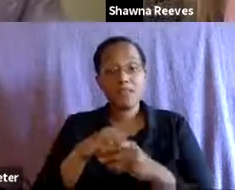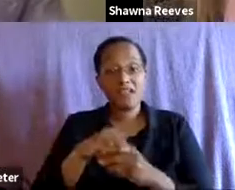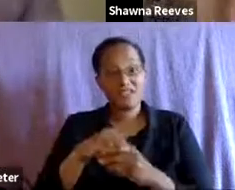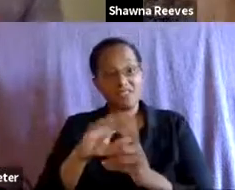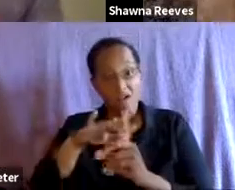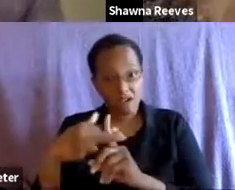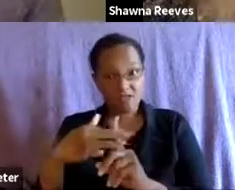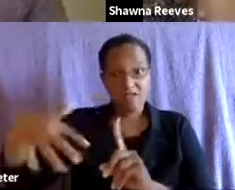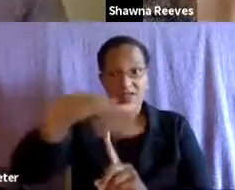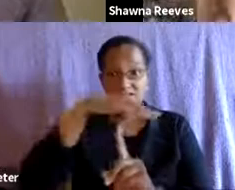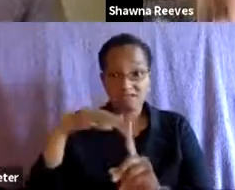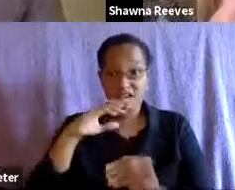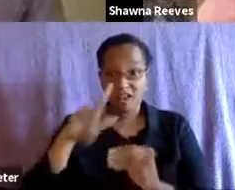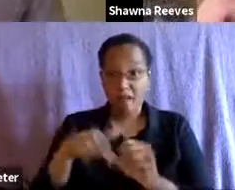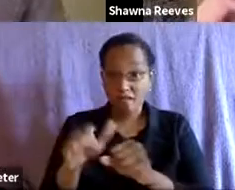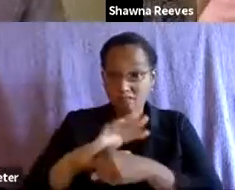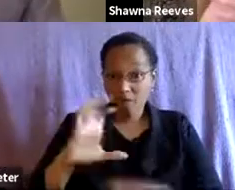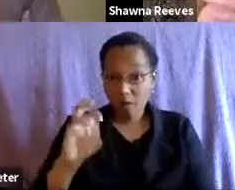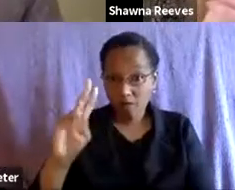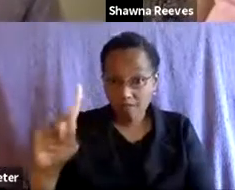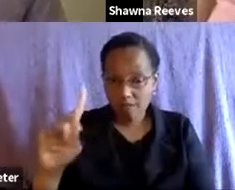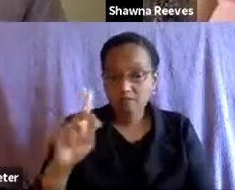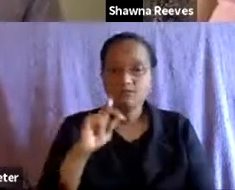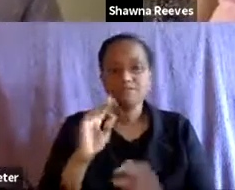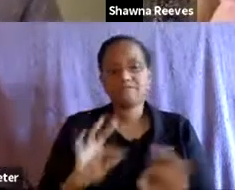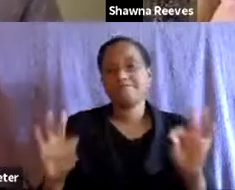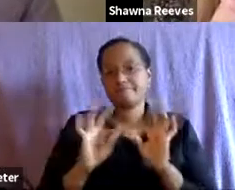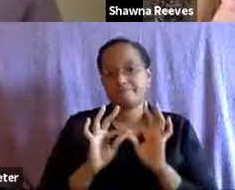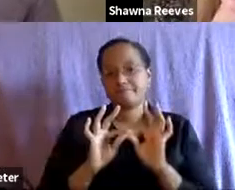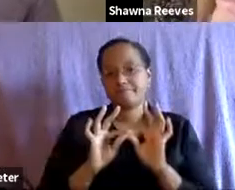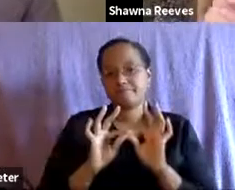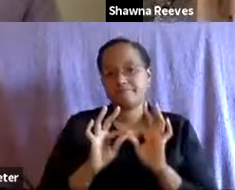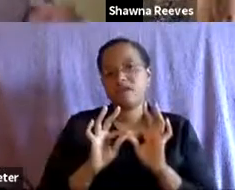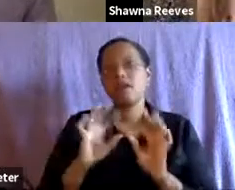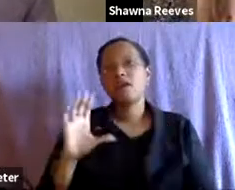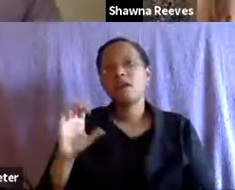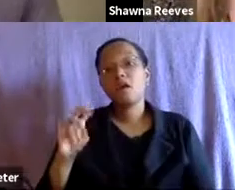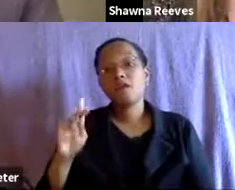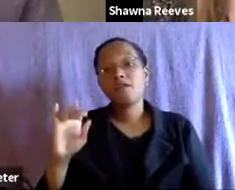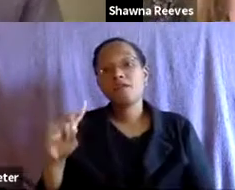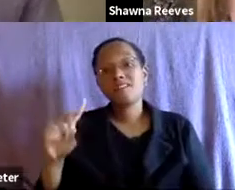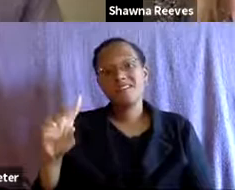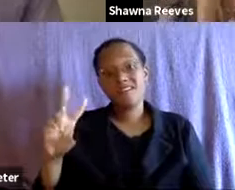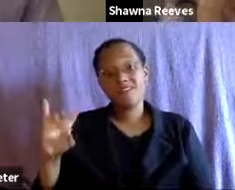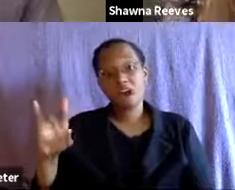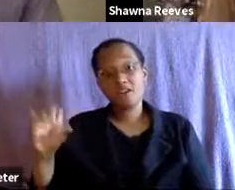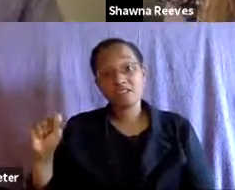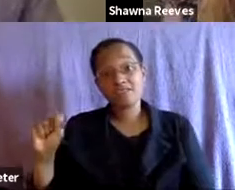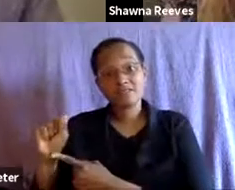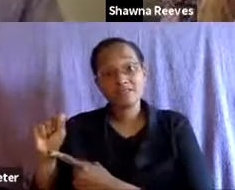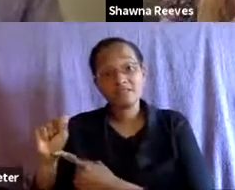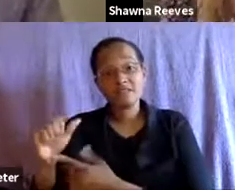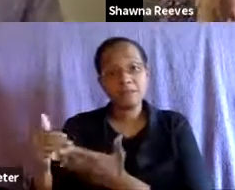to save people future. And this topic of